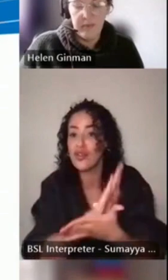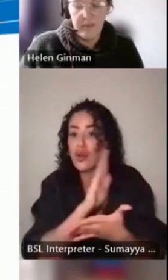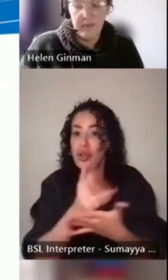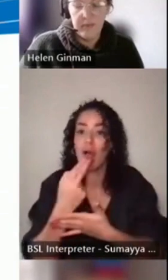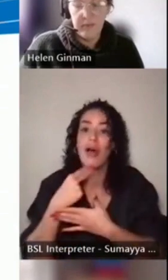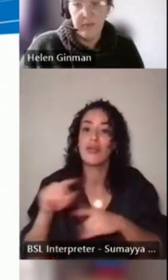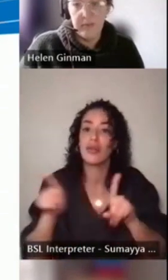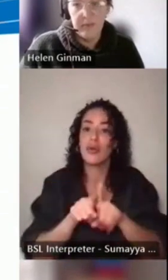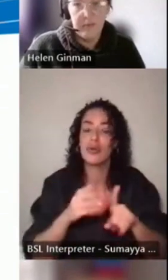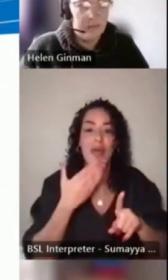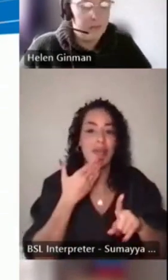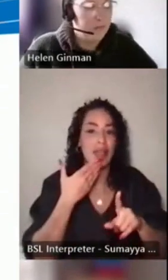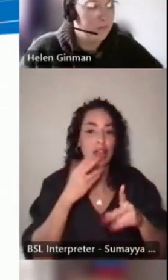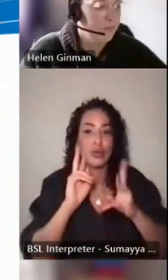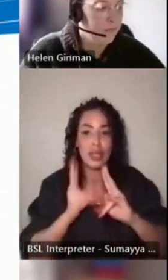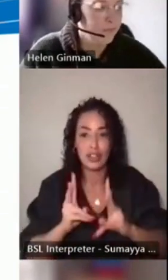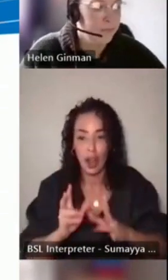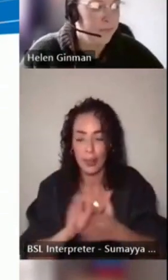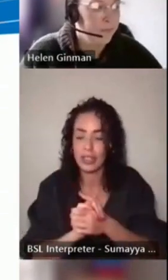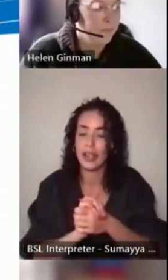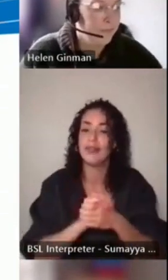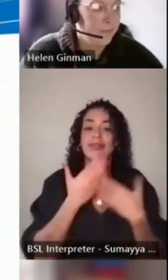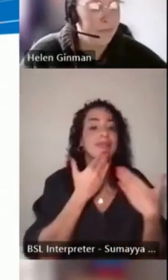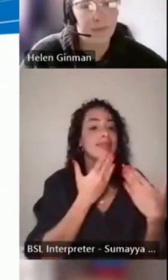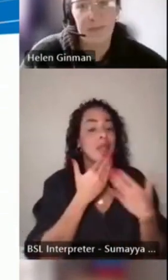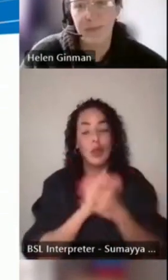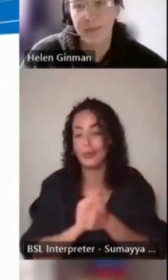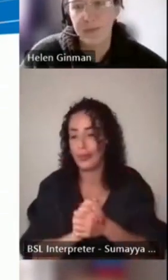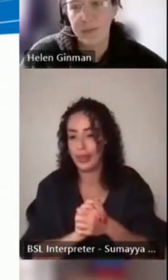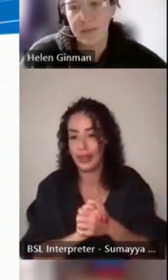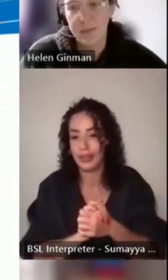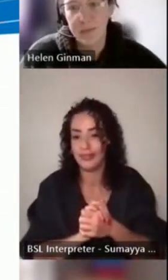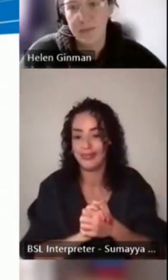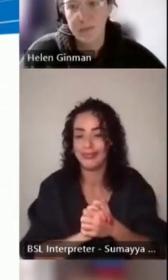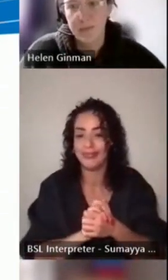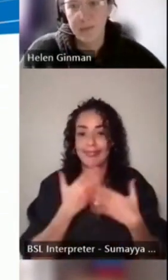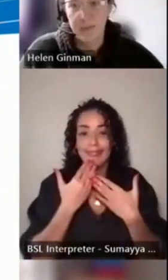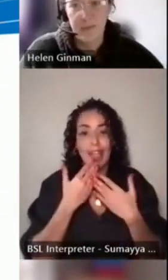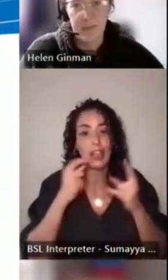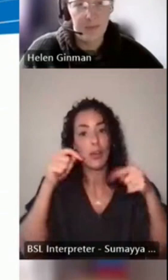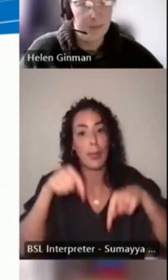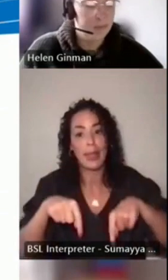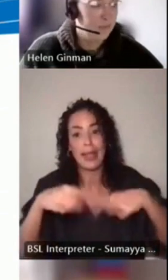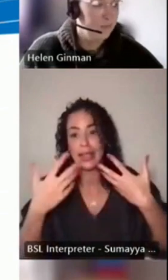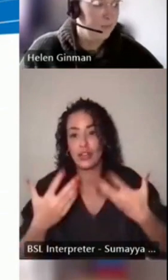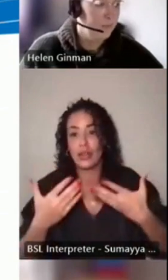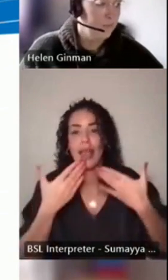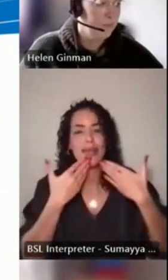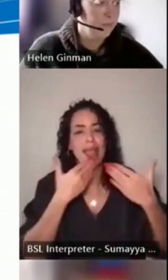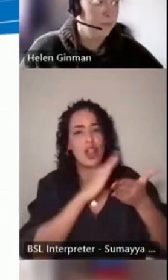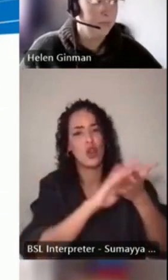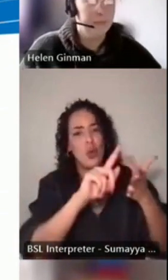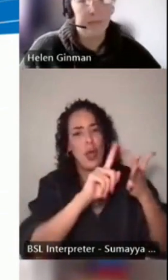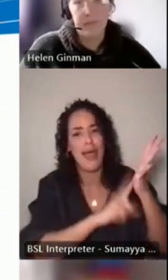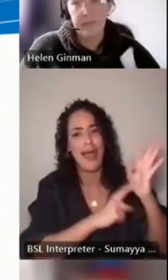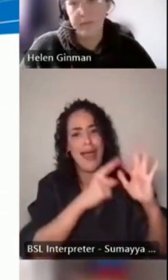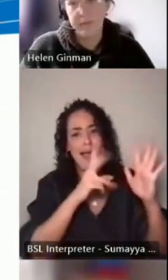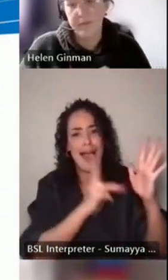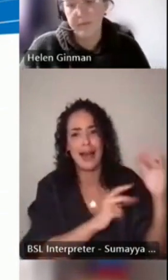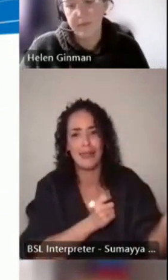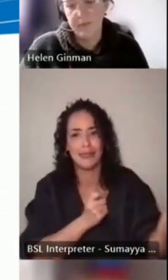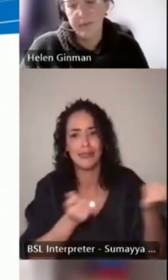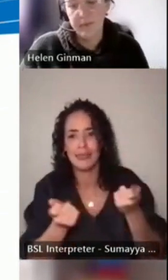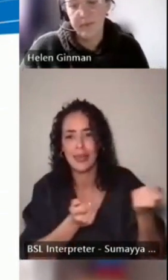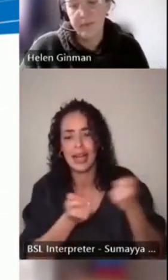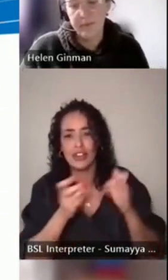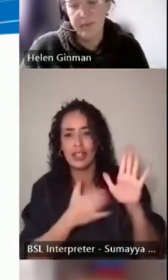you to Samaya, our BSL interpreter, for being on the call today. And thank you to Helen for managing